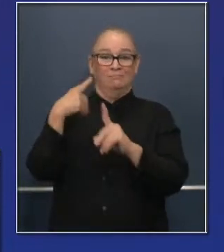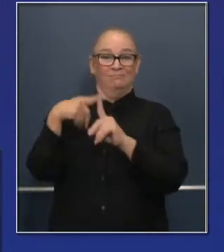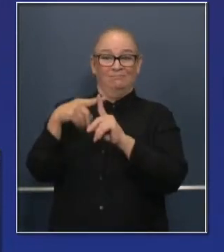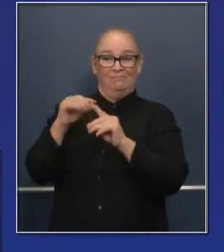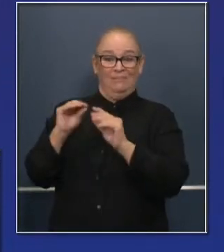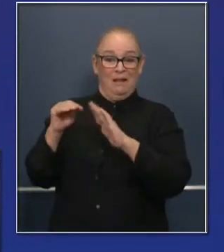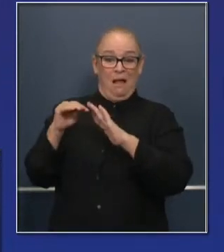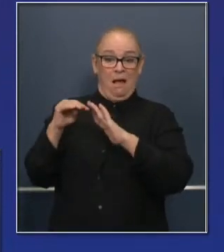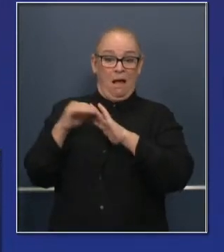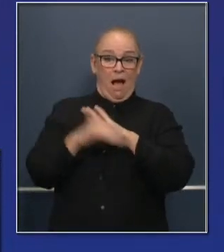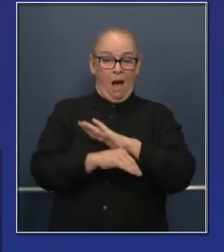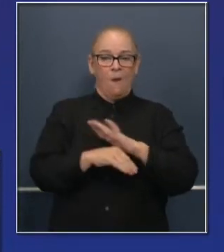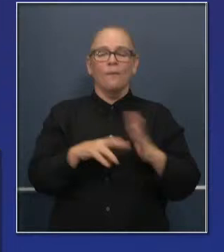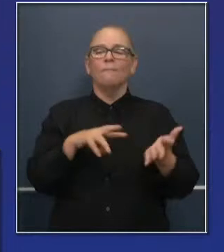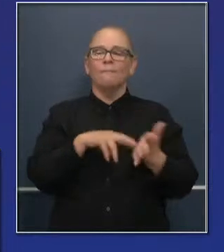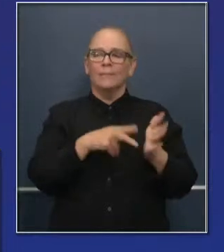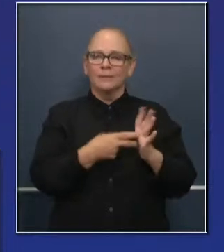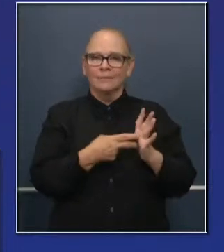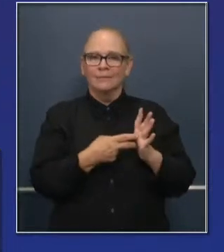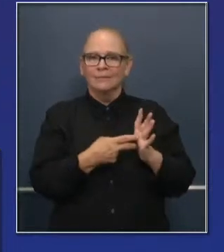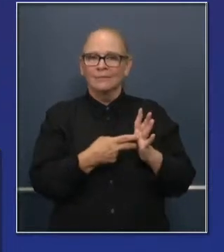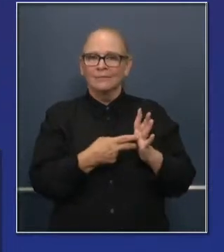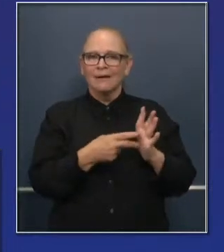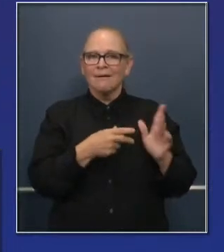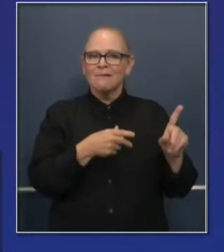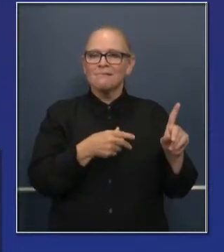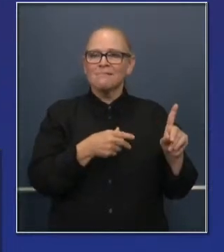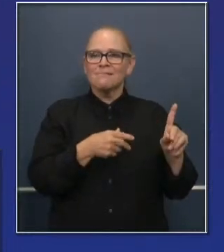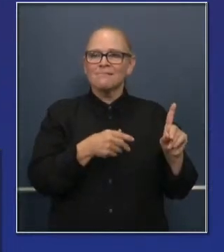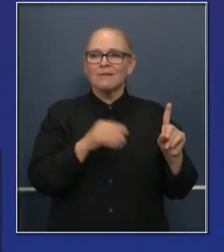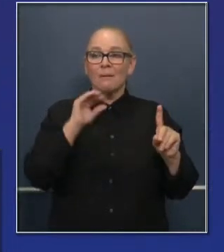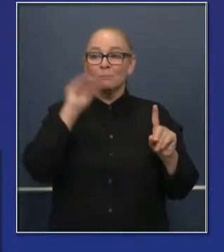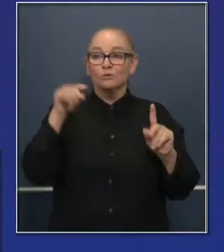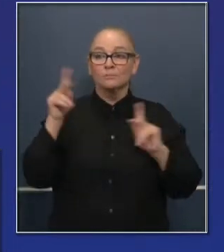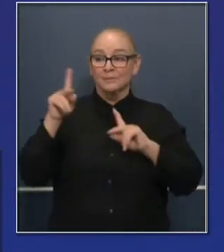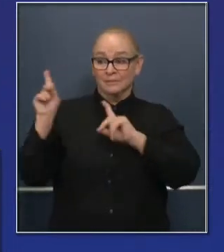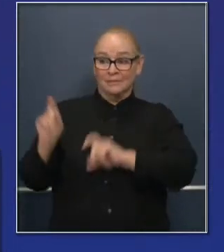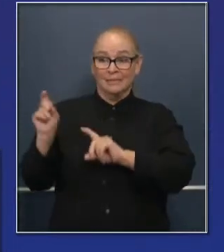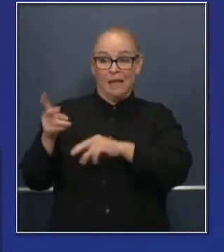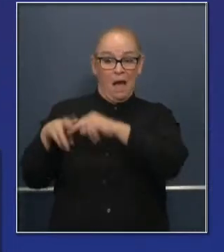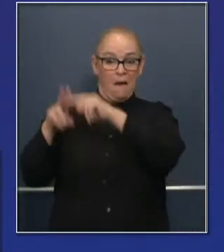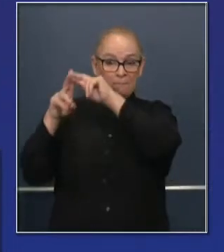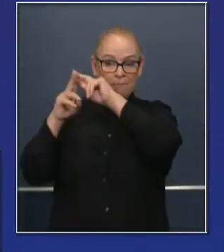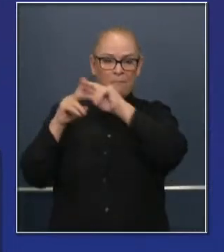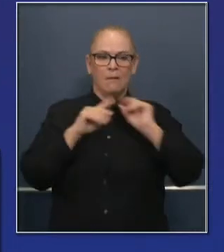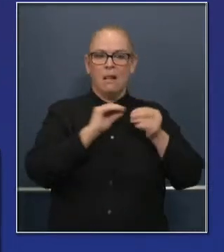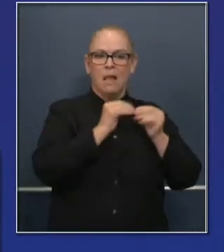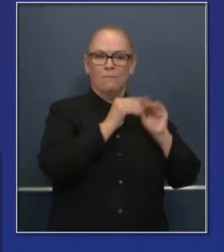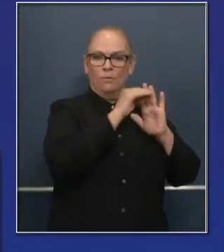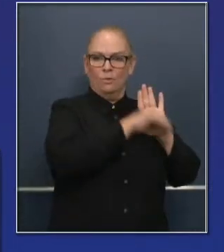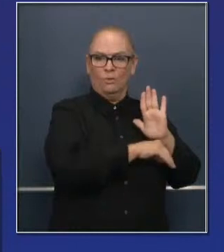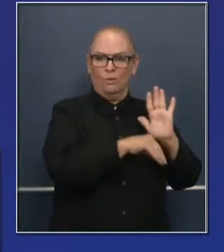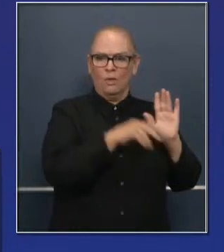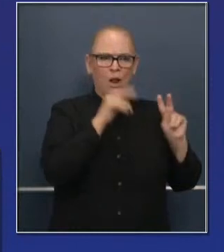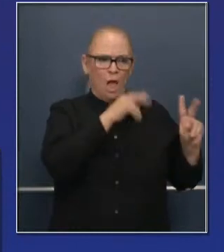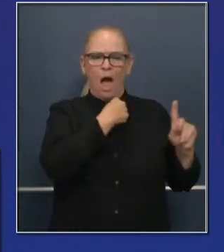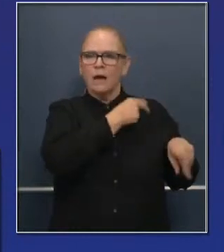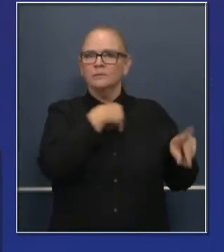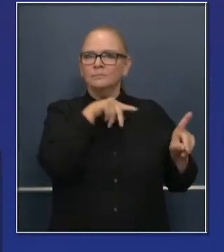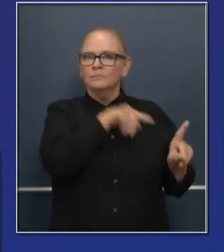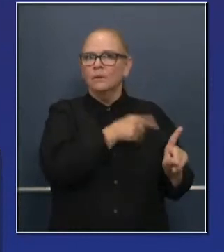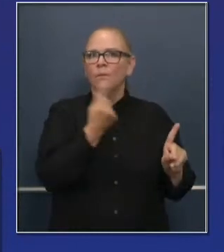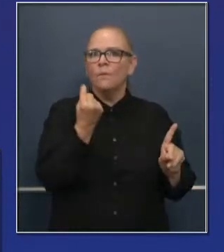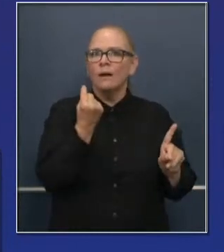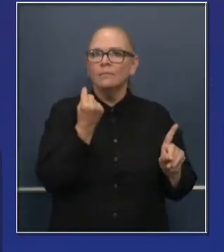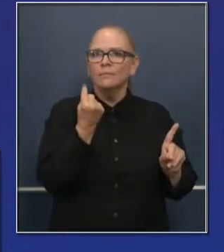increased number of people being tested, percentage of people being tested relative to the numbers being tested